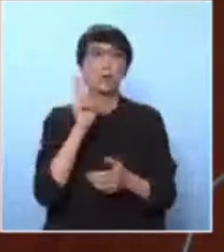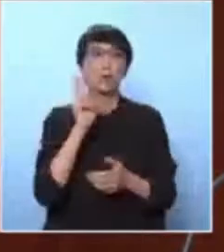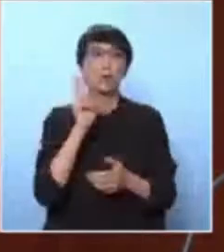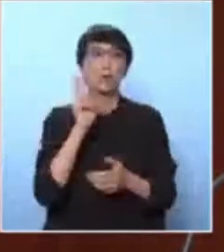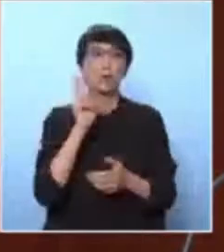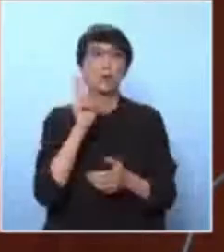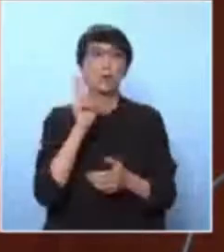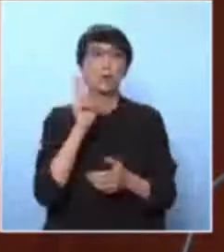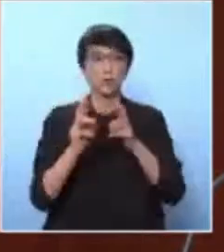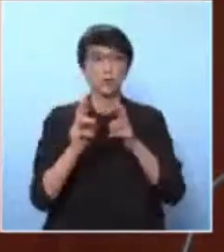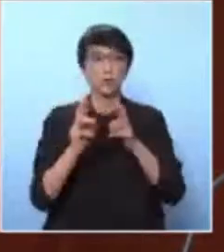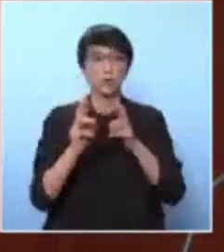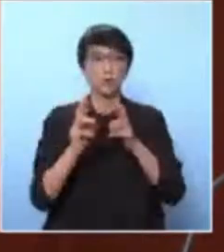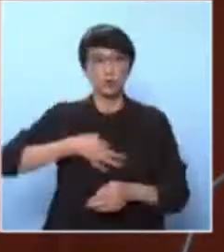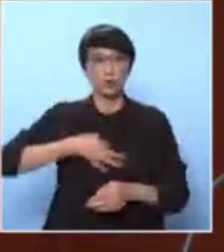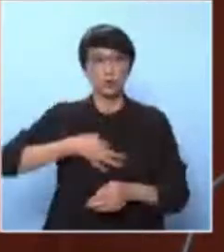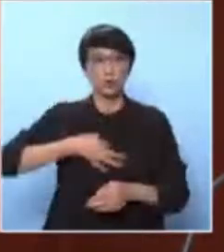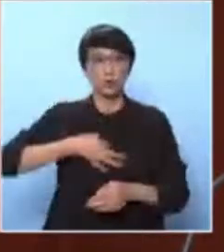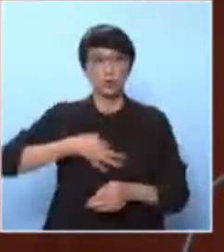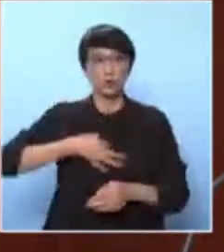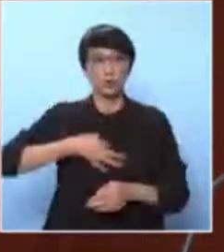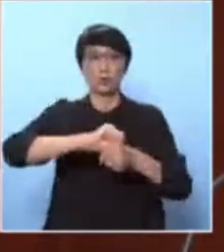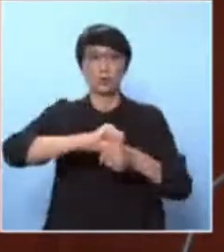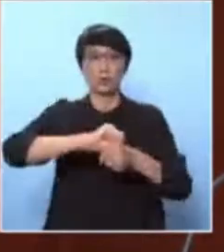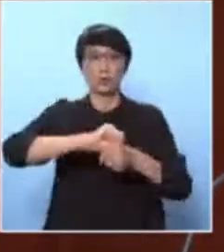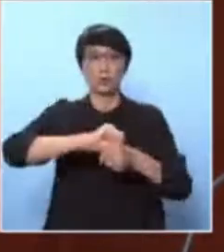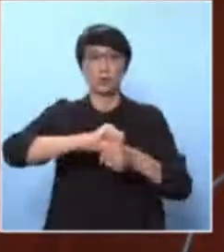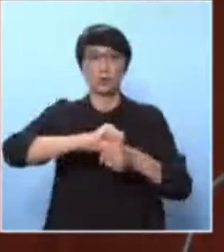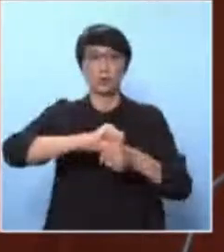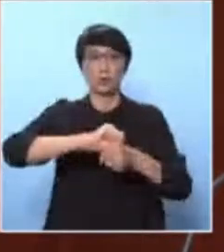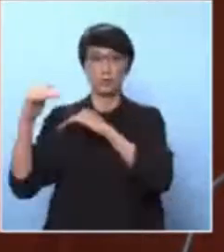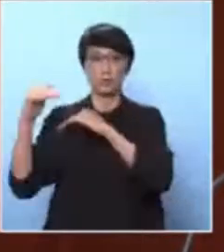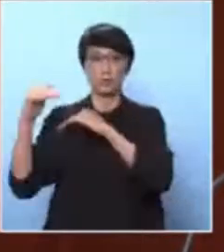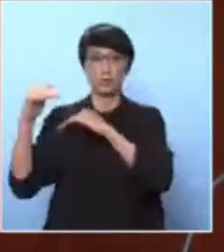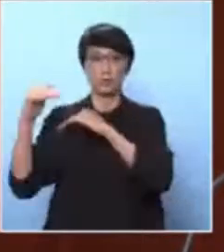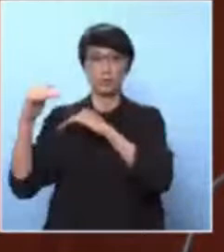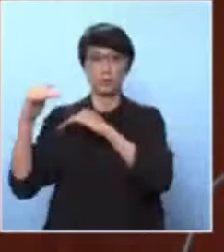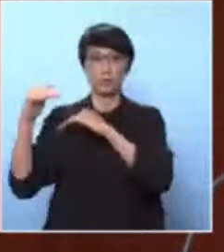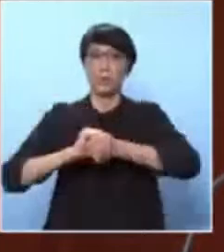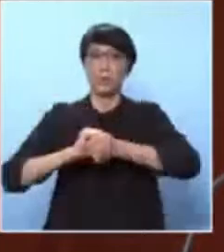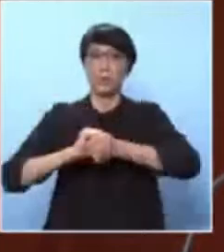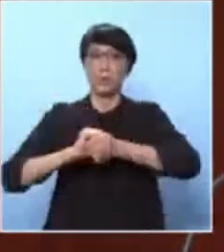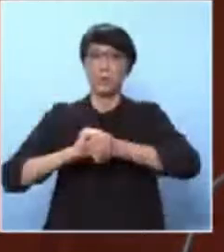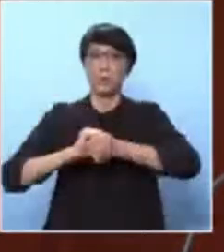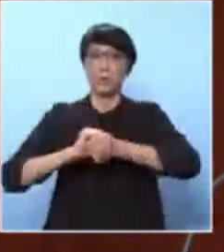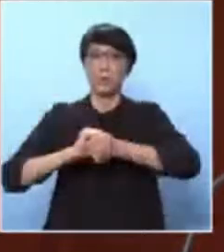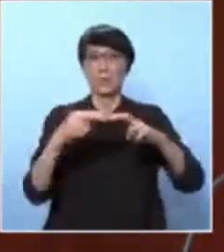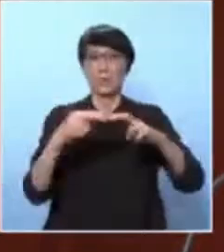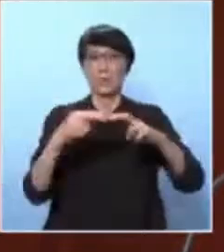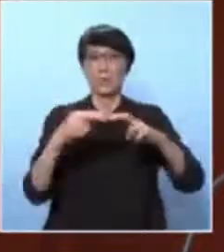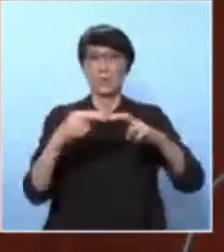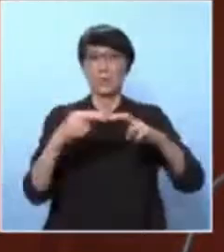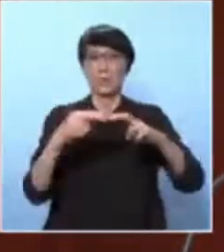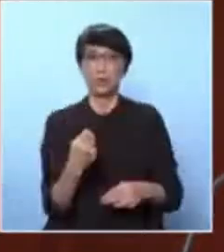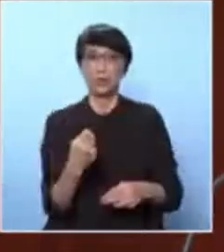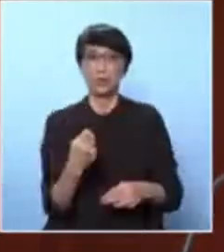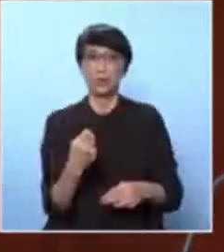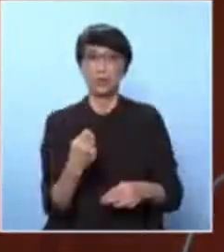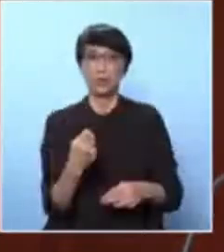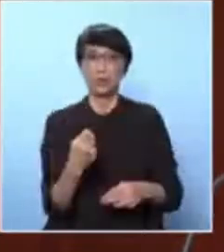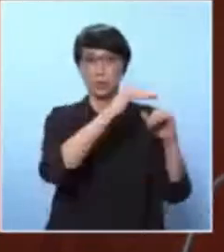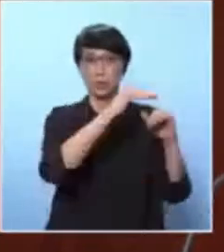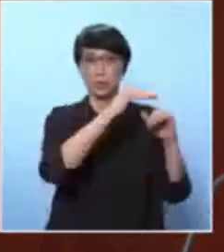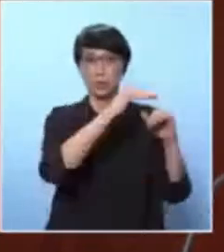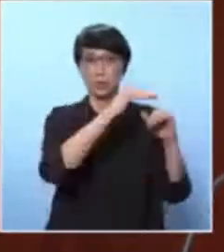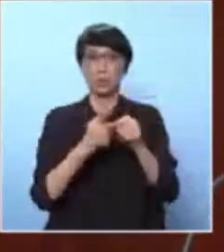west bank of the Pearl River, so as to facilitate cargo transshipment via Hong Kong using the Hong Kong-Zhuhai-Macau Bridge. We will